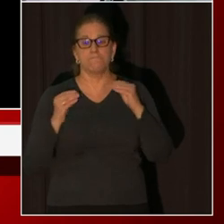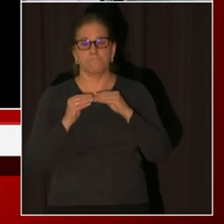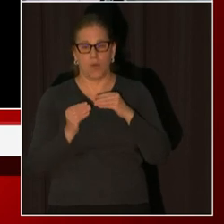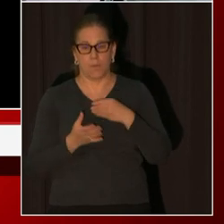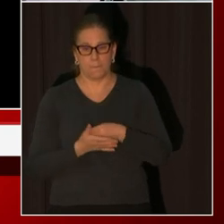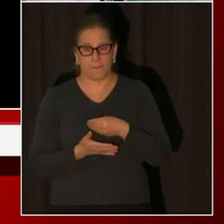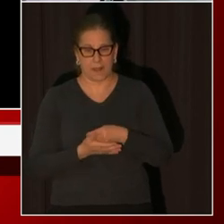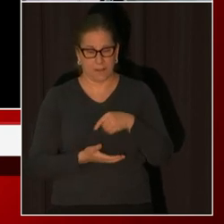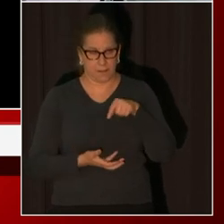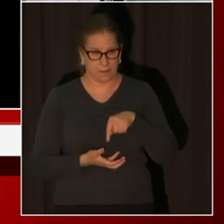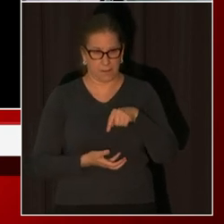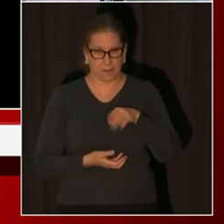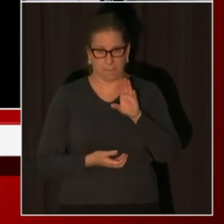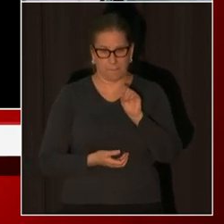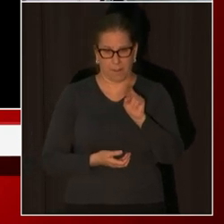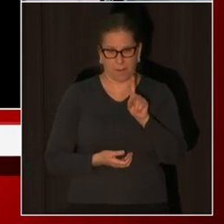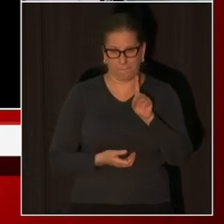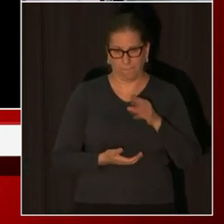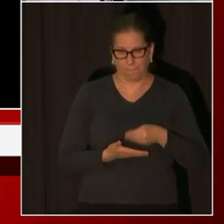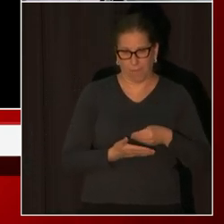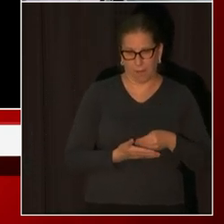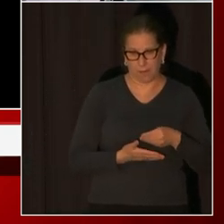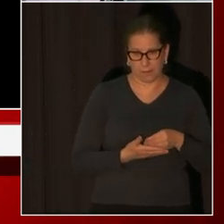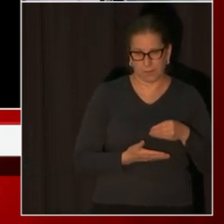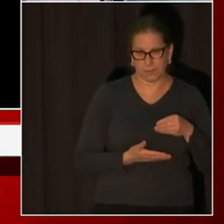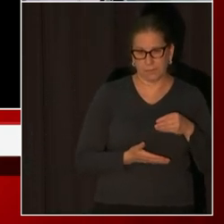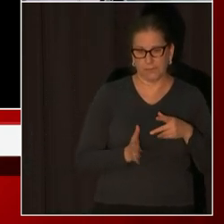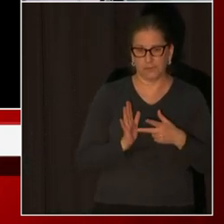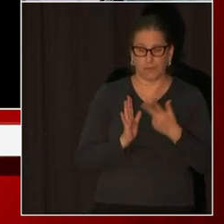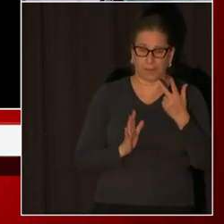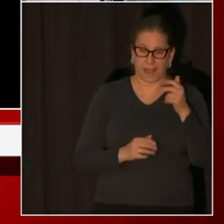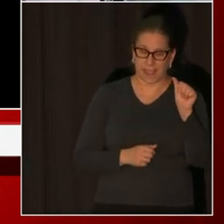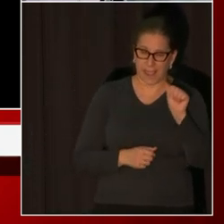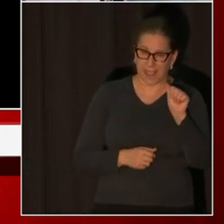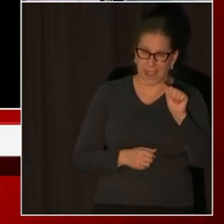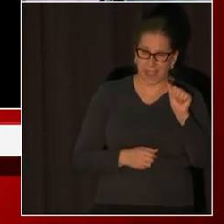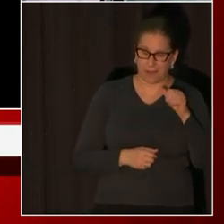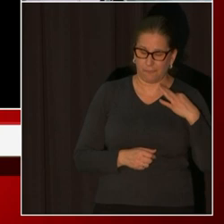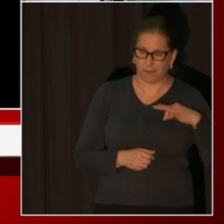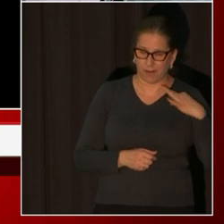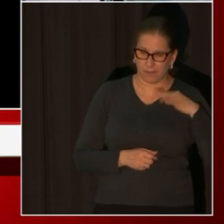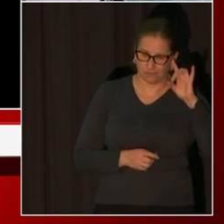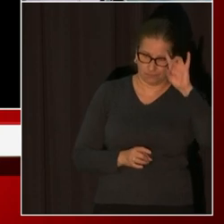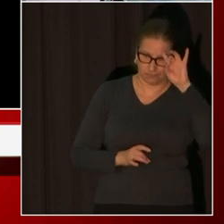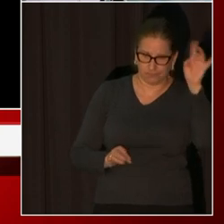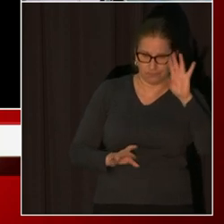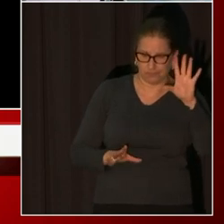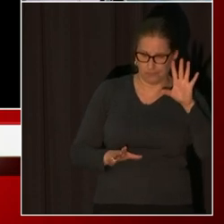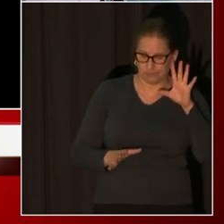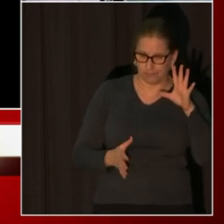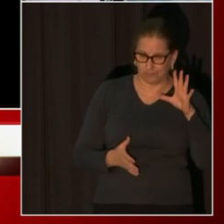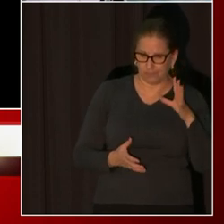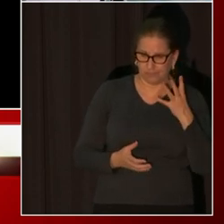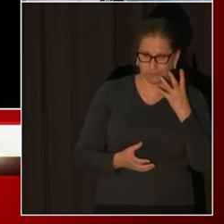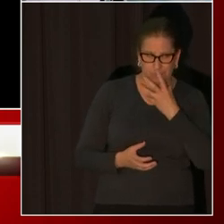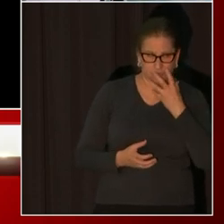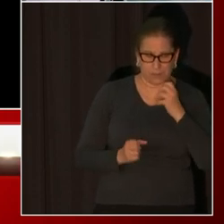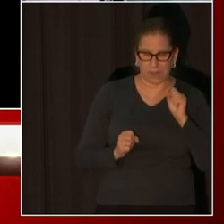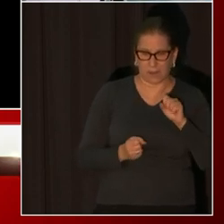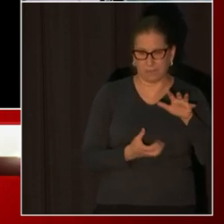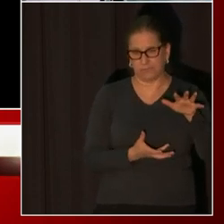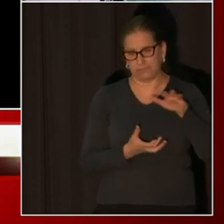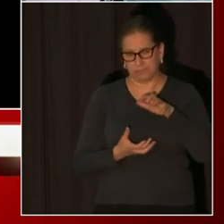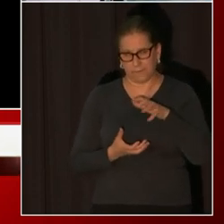strong reserves, we have the opportunity to refinance at lower rates. We expect to capture $80 million through that